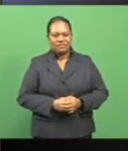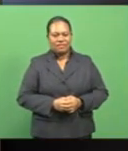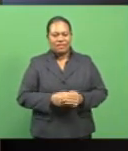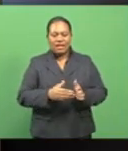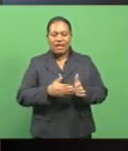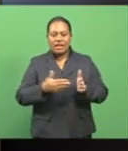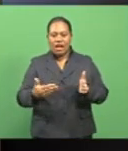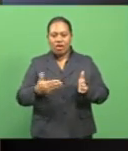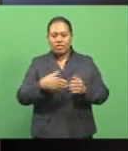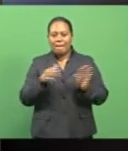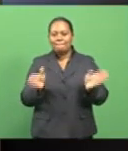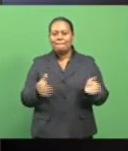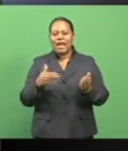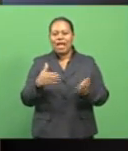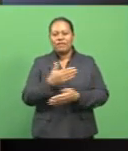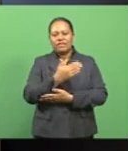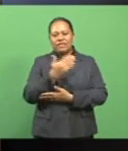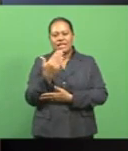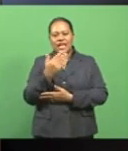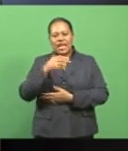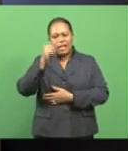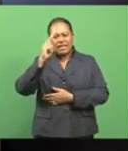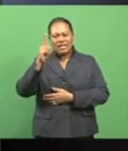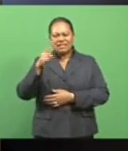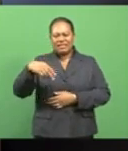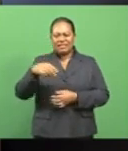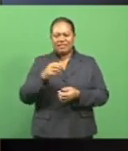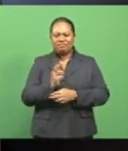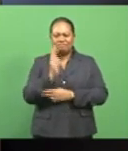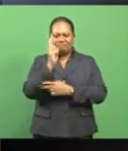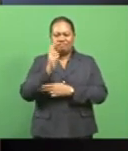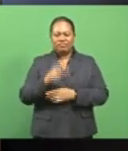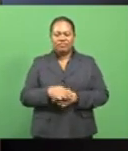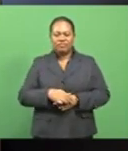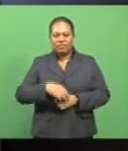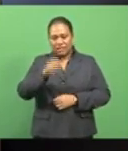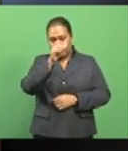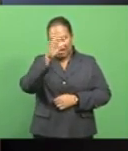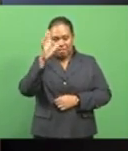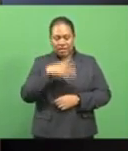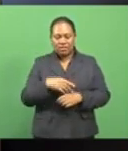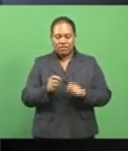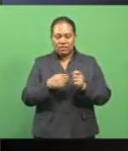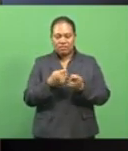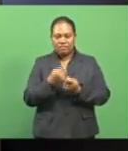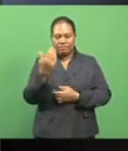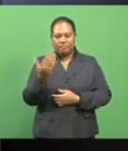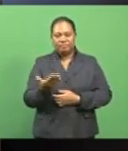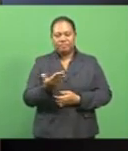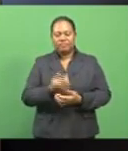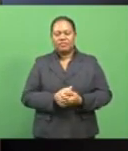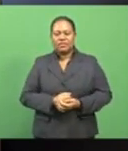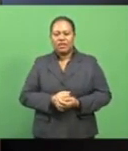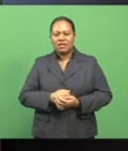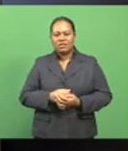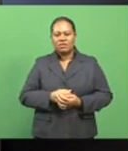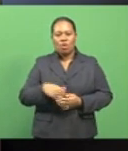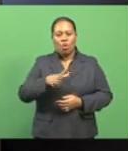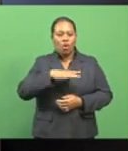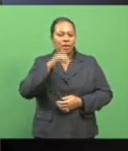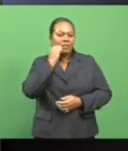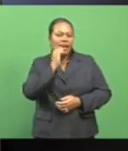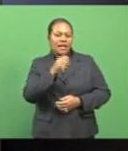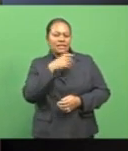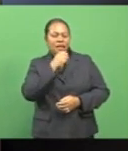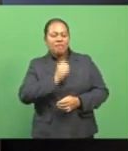Now to play of the day, and international sports stars continue to get creative in isolation. The latest being All Blacks fly half Beauden Barrett